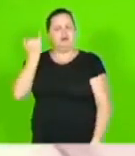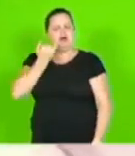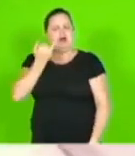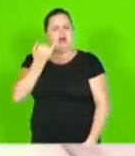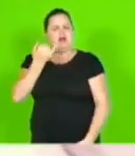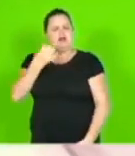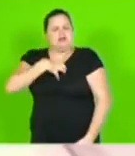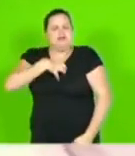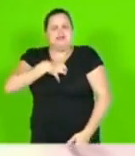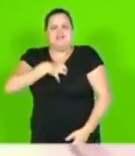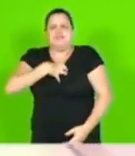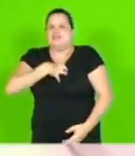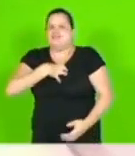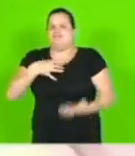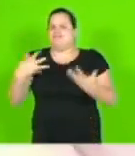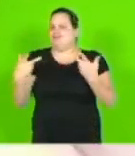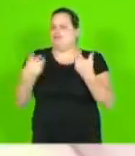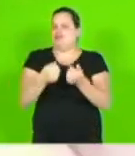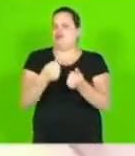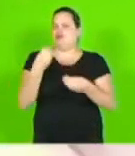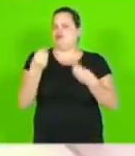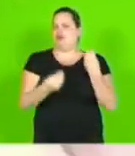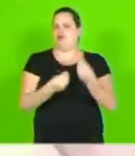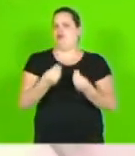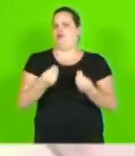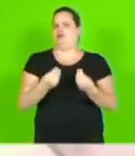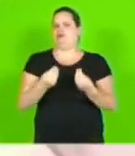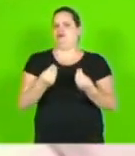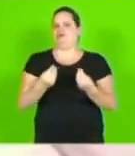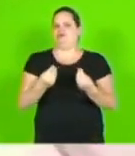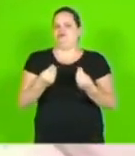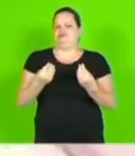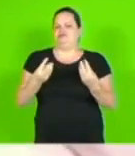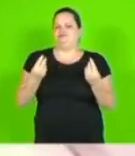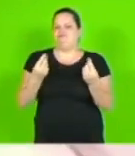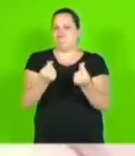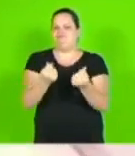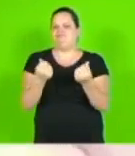so powerful that you always leave with something in your heart.